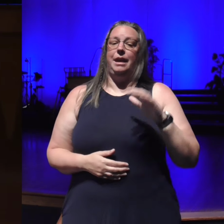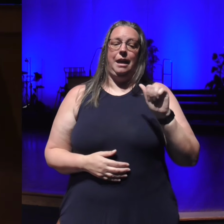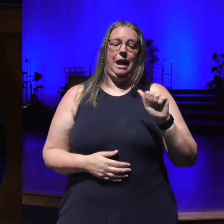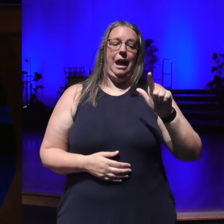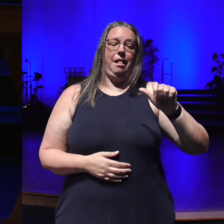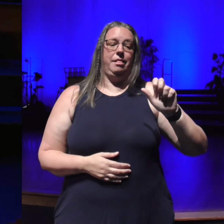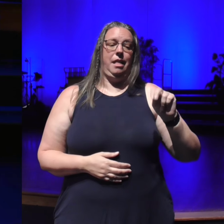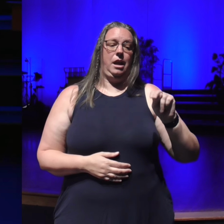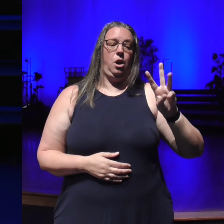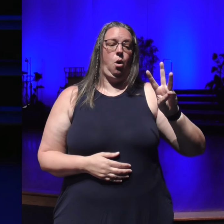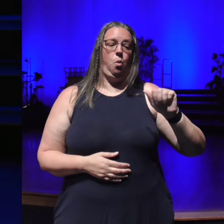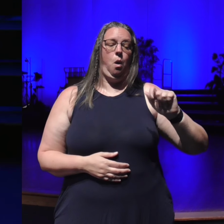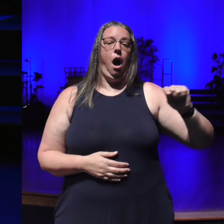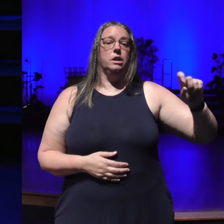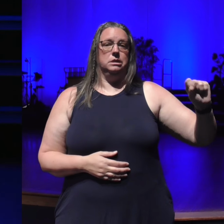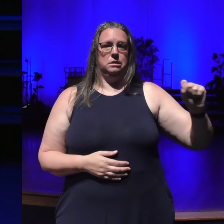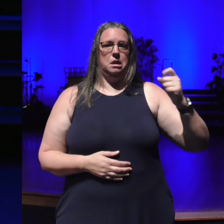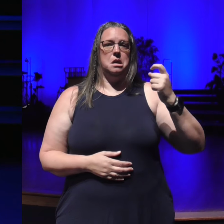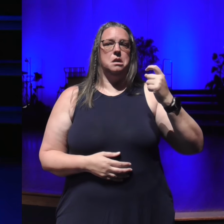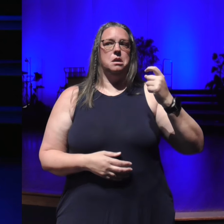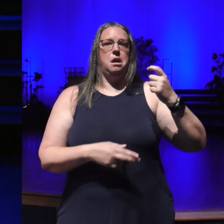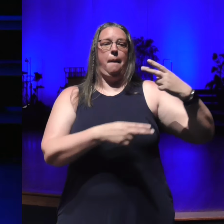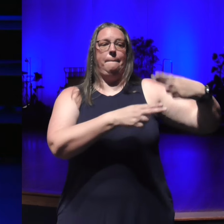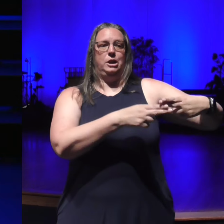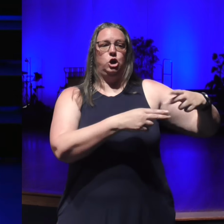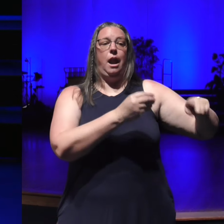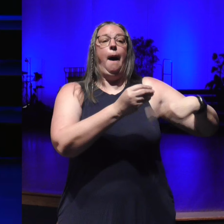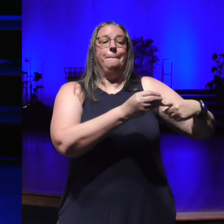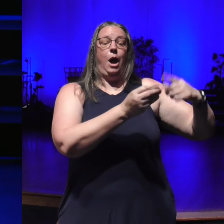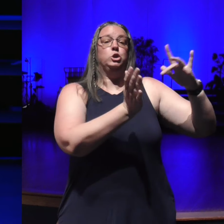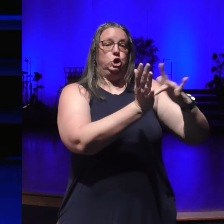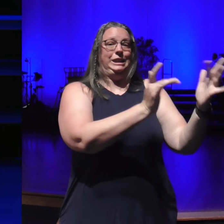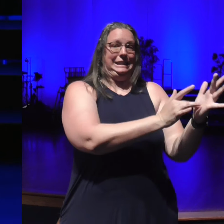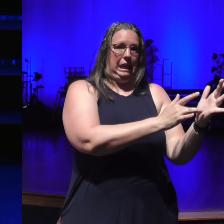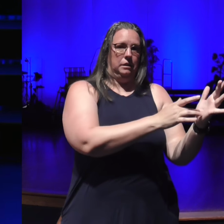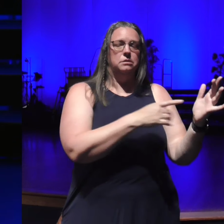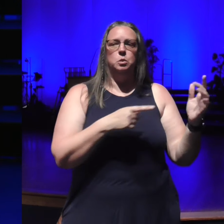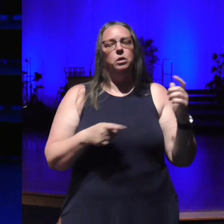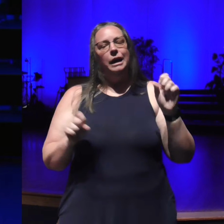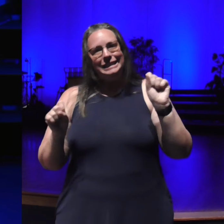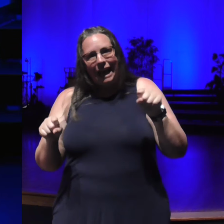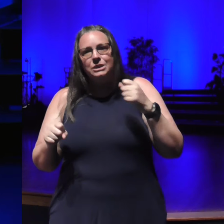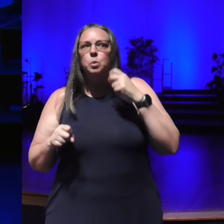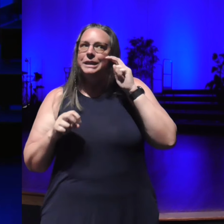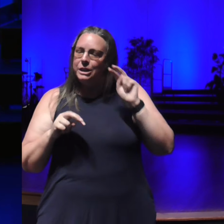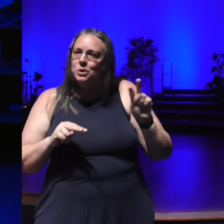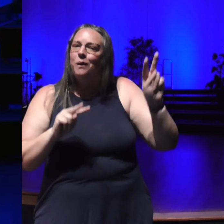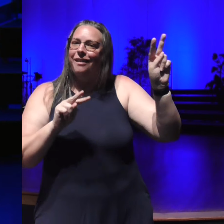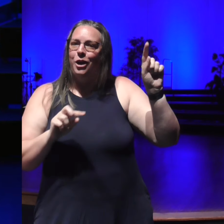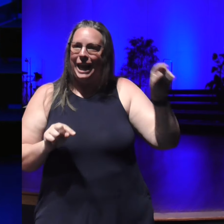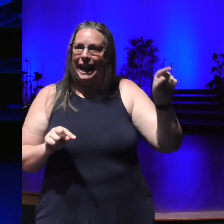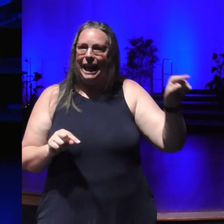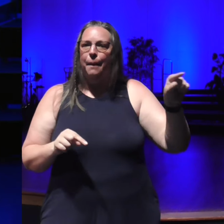said of Jesus, not that Jesus doesn't deserve to be exalted, but one of the mistakes we human beings make is making him the only boss's